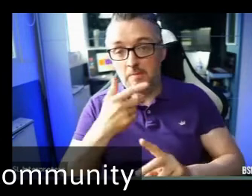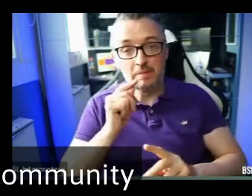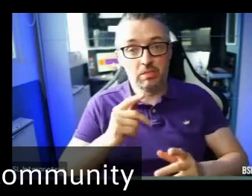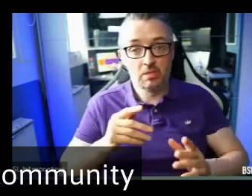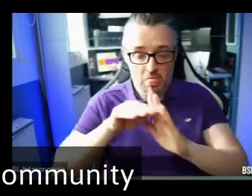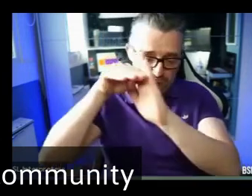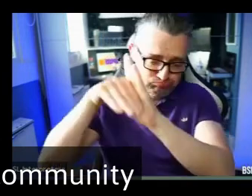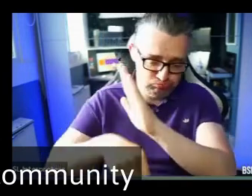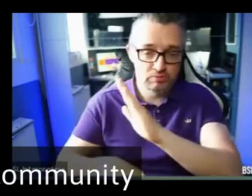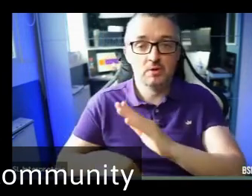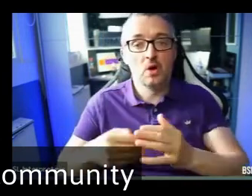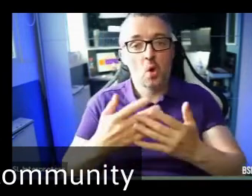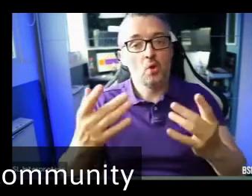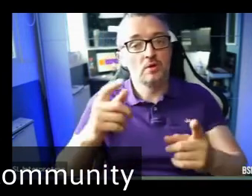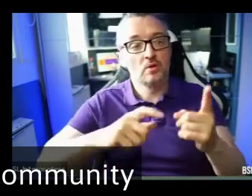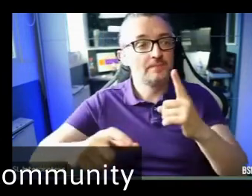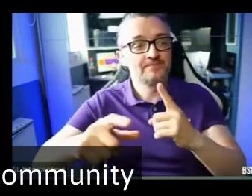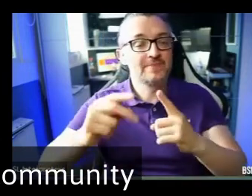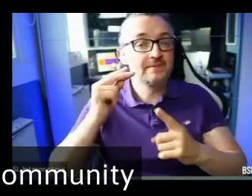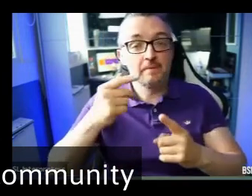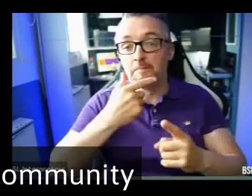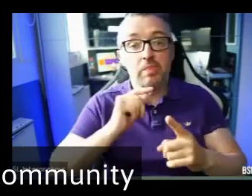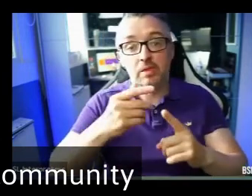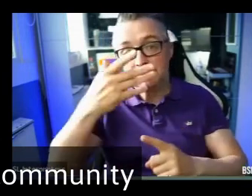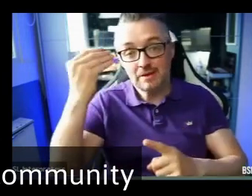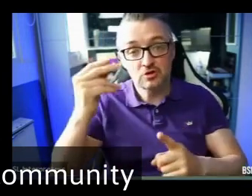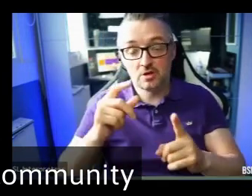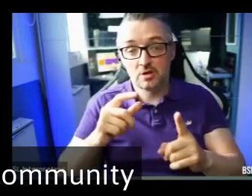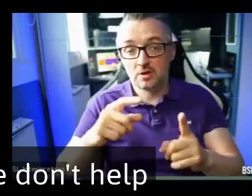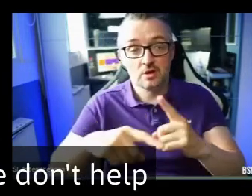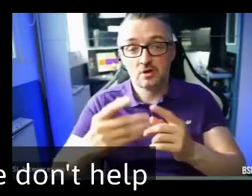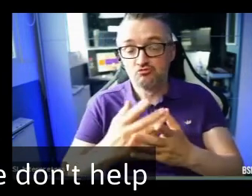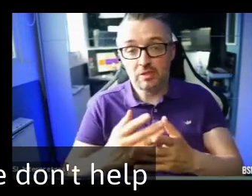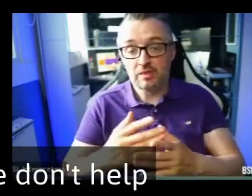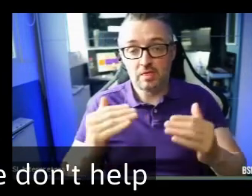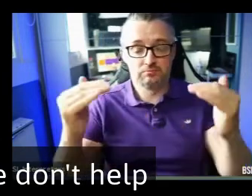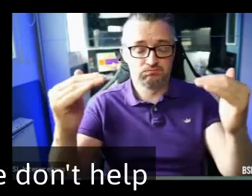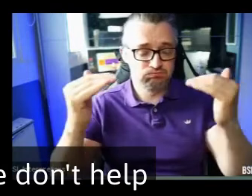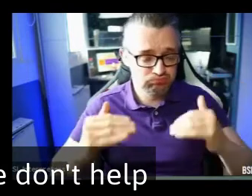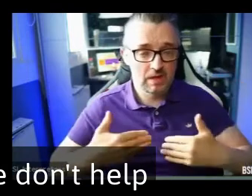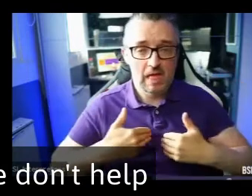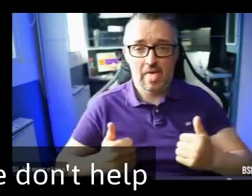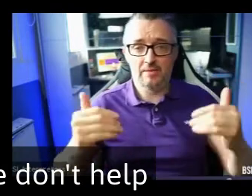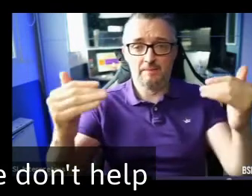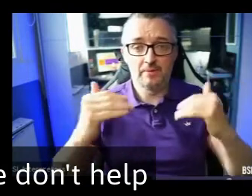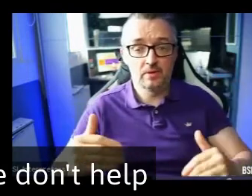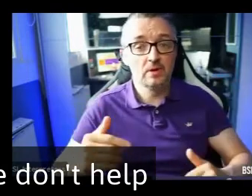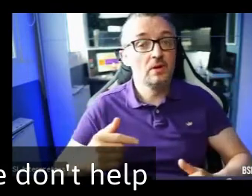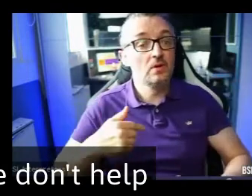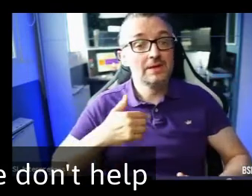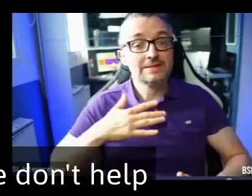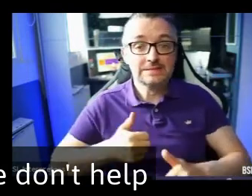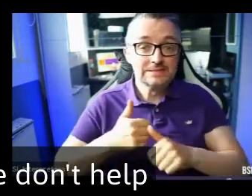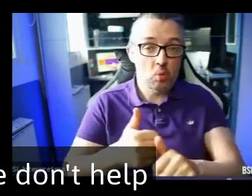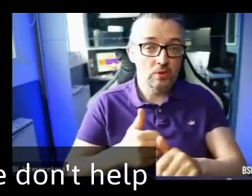we're finding just now is a community of people living with dementia who are on their knees, colleagues, and who, if we don't help and we